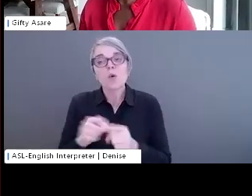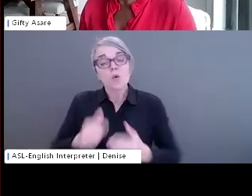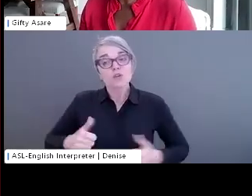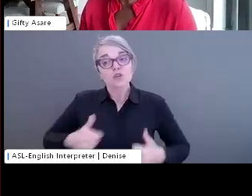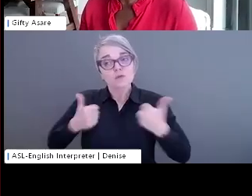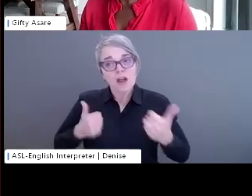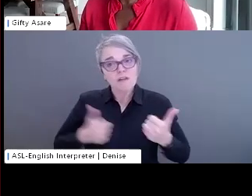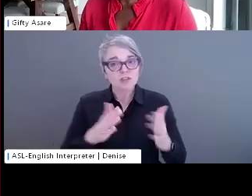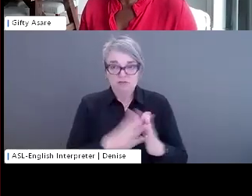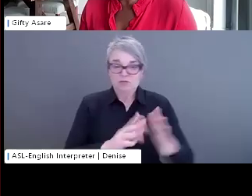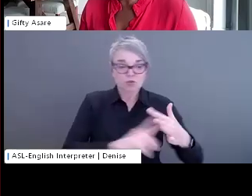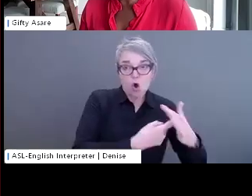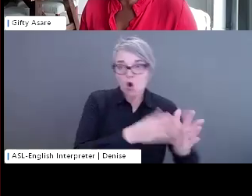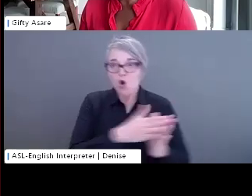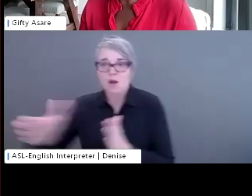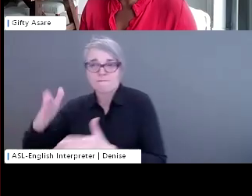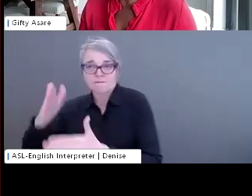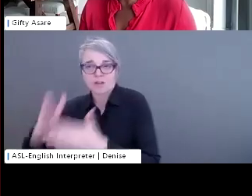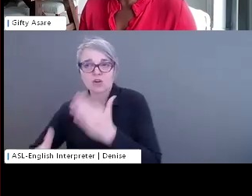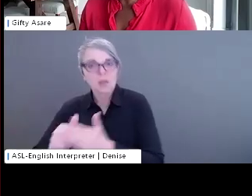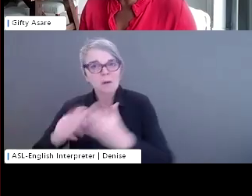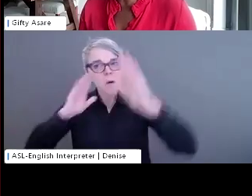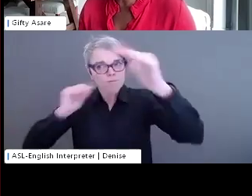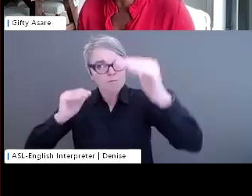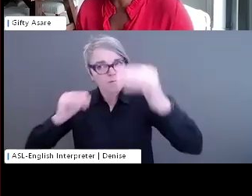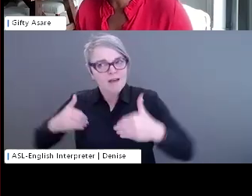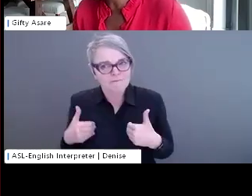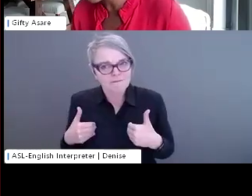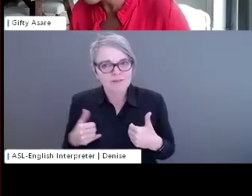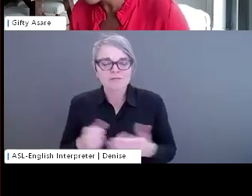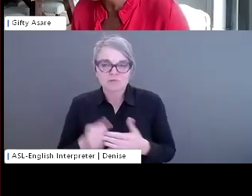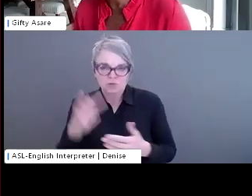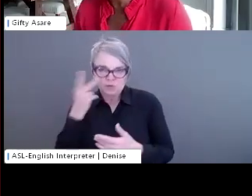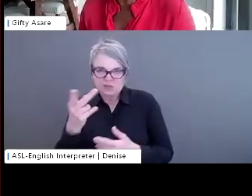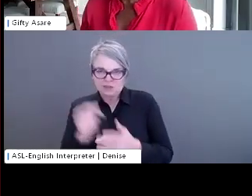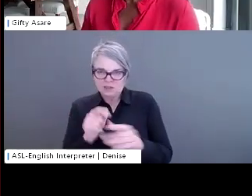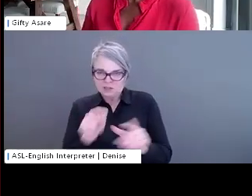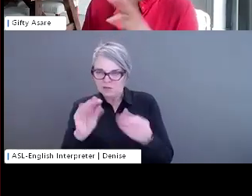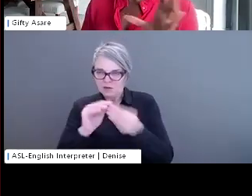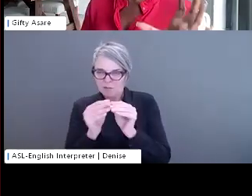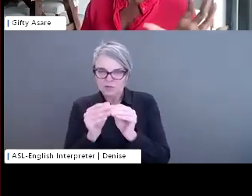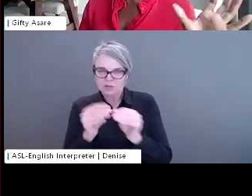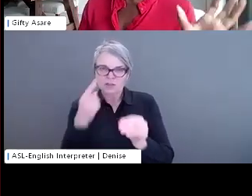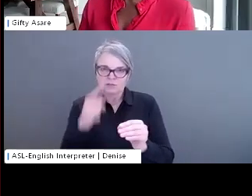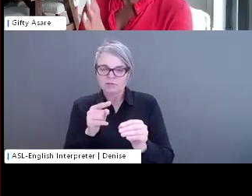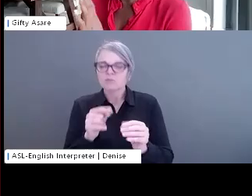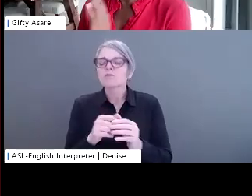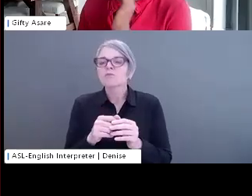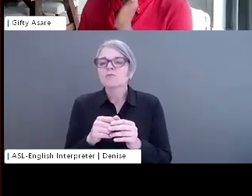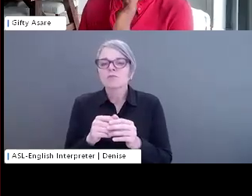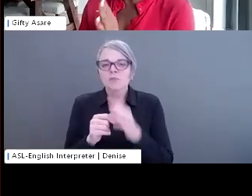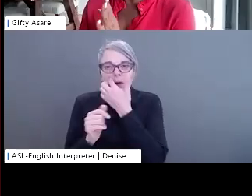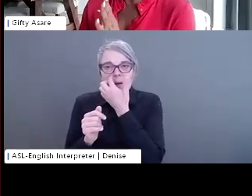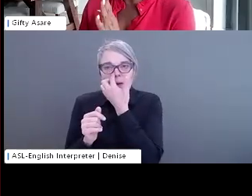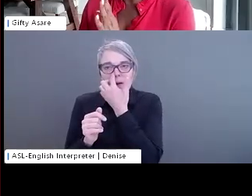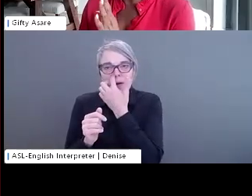So kind of taking these two numbers together, we see how they fall within these ranges. Um, but we saw an increase